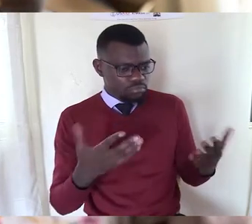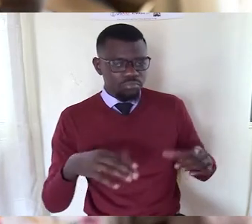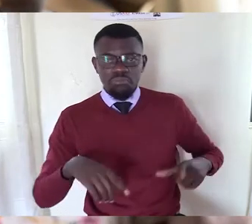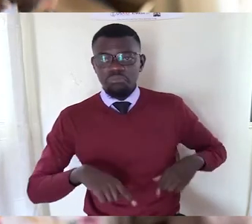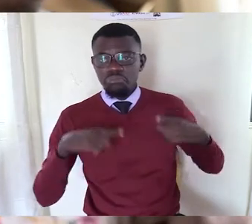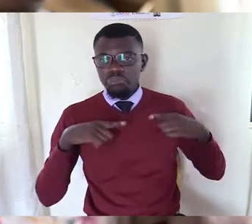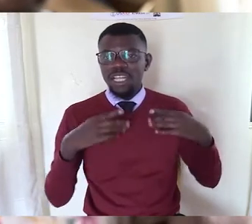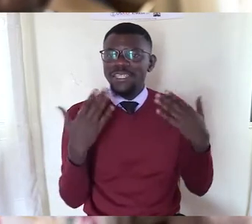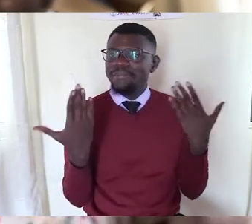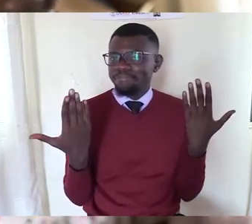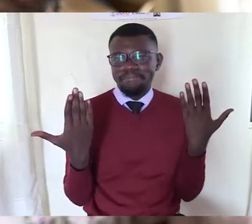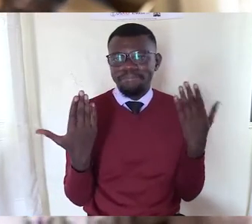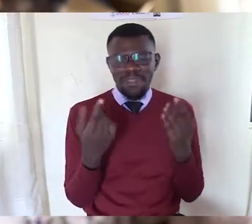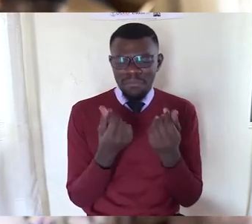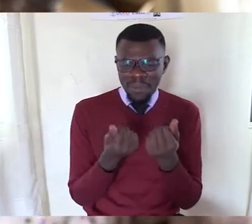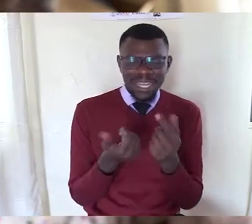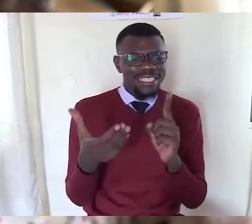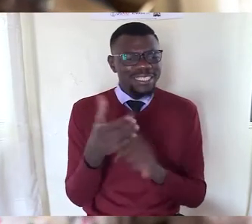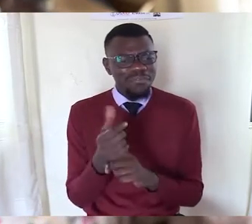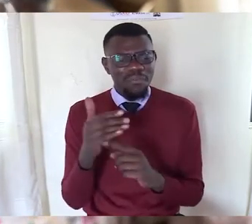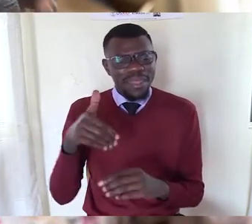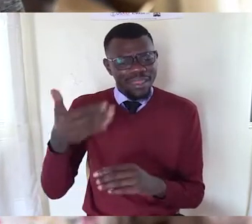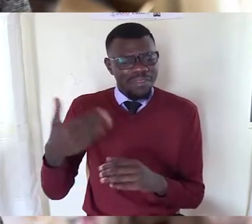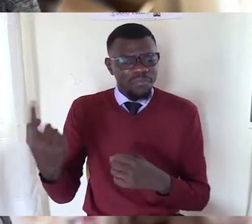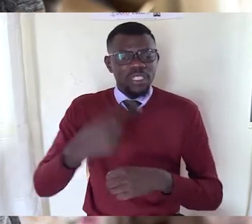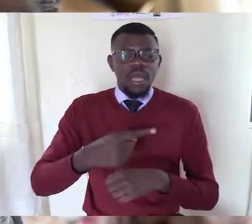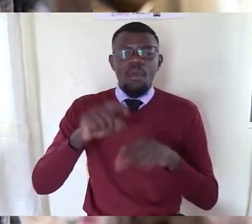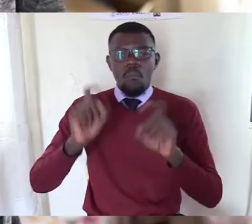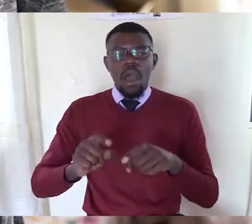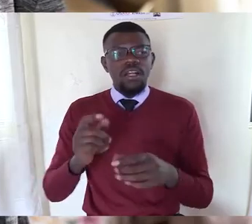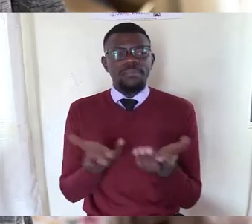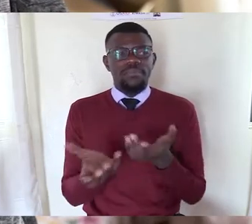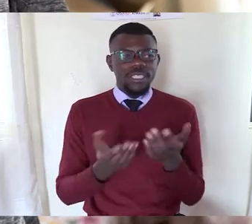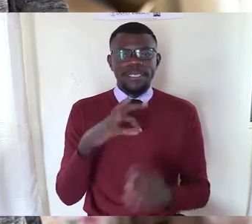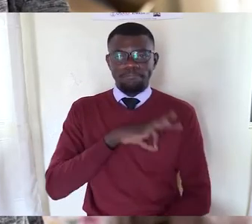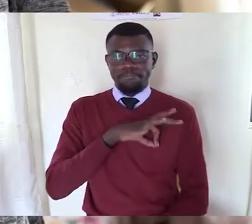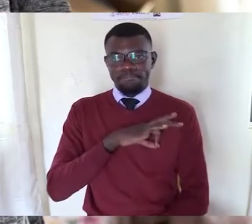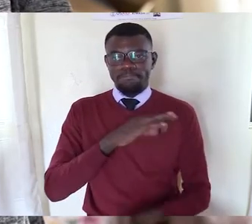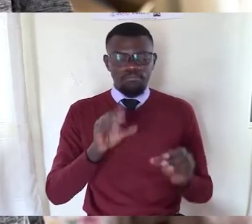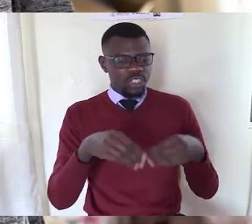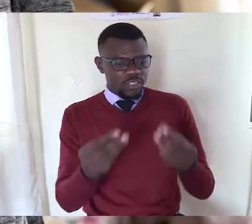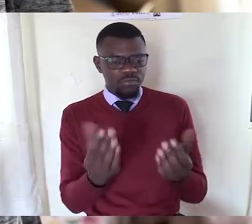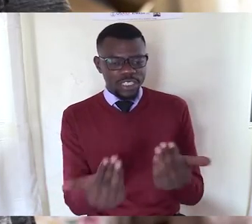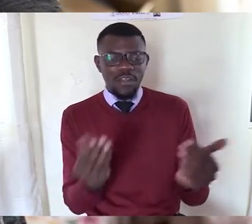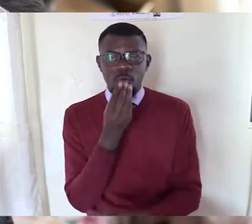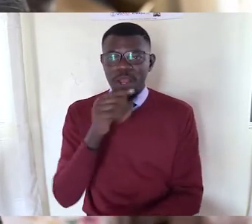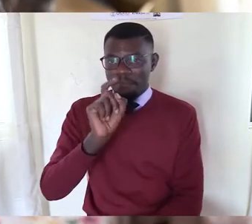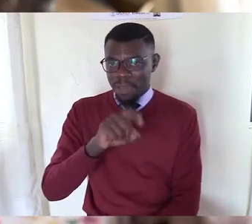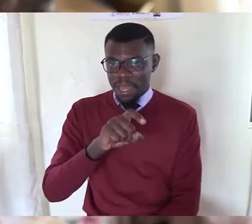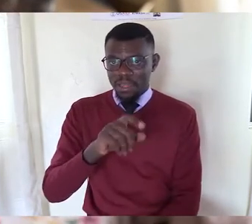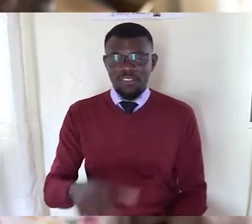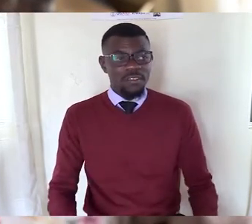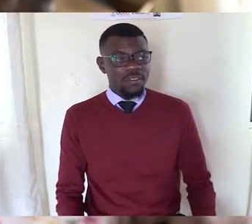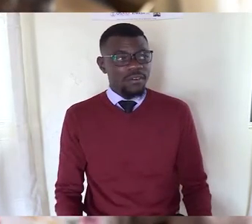a $1 a day, we must go to business because someone somewhere must be feed their children. So it is in